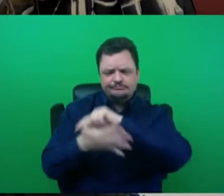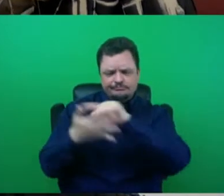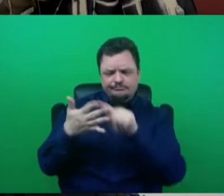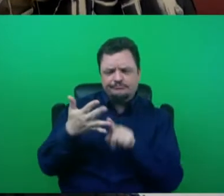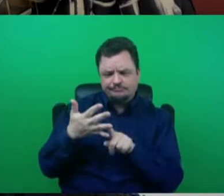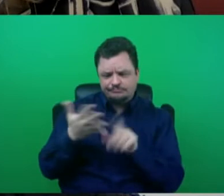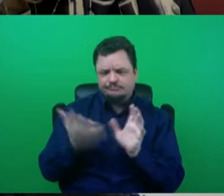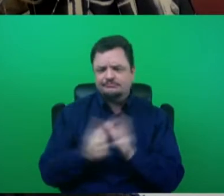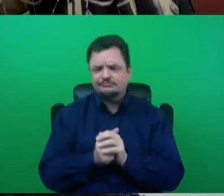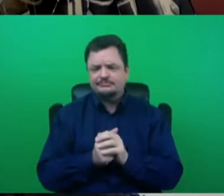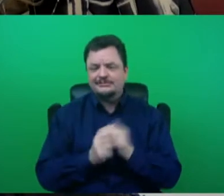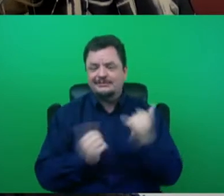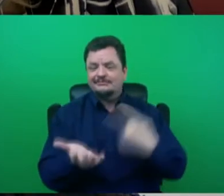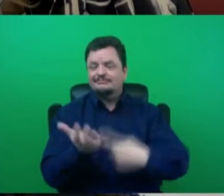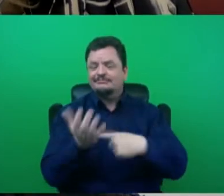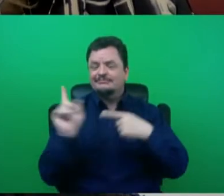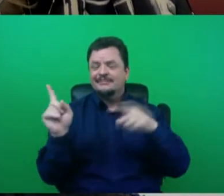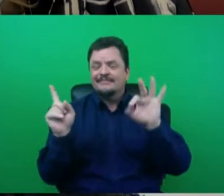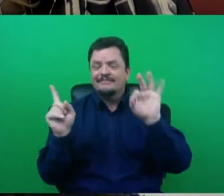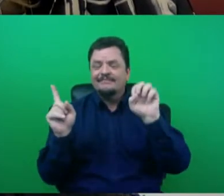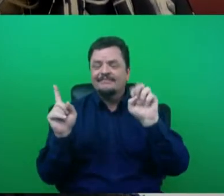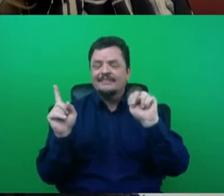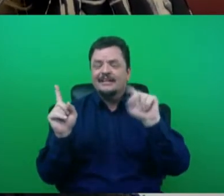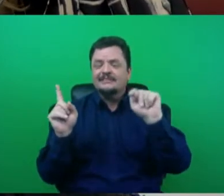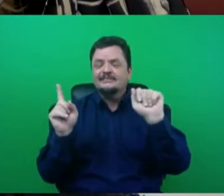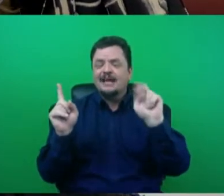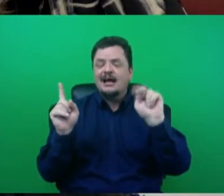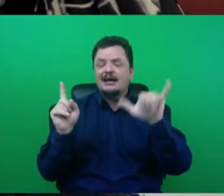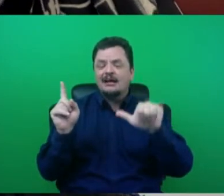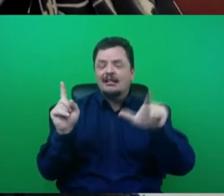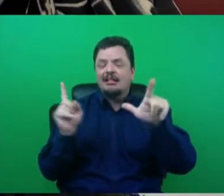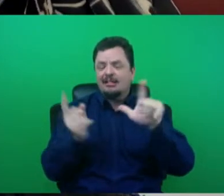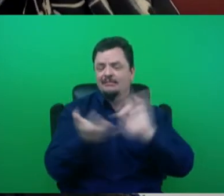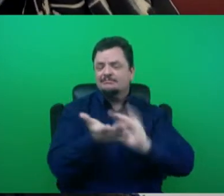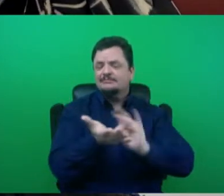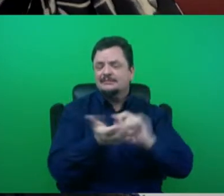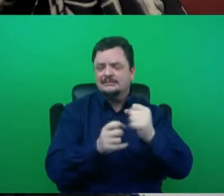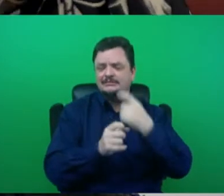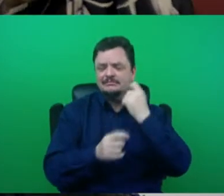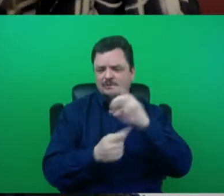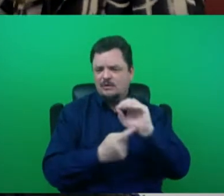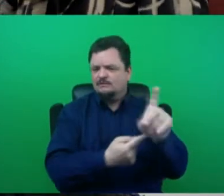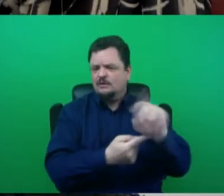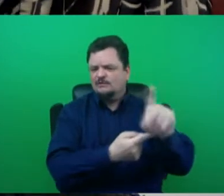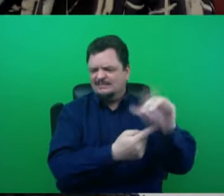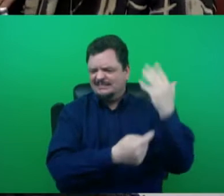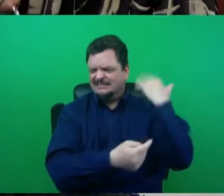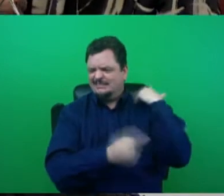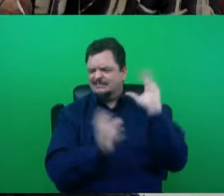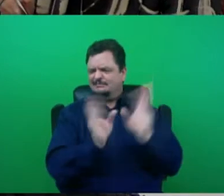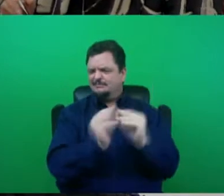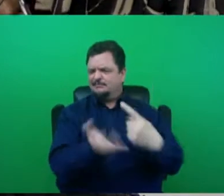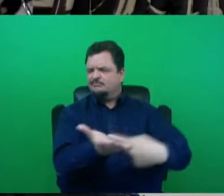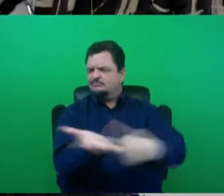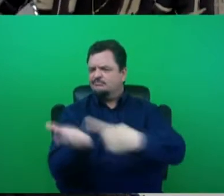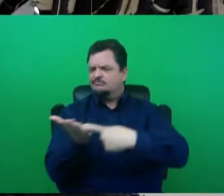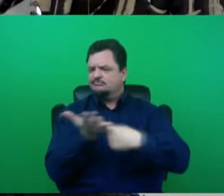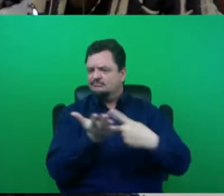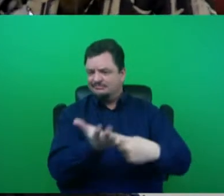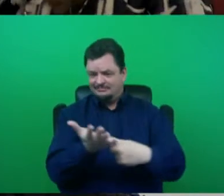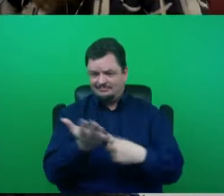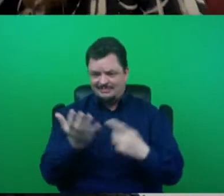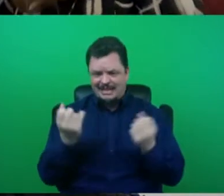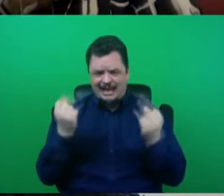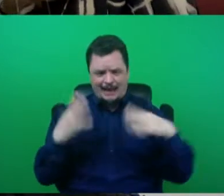as I think a number of others, and how many superlatives can I use? It was